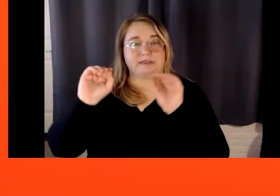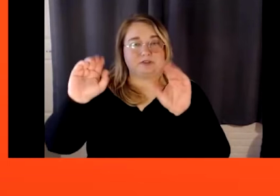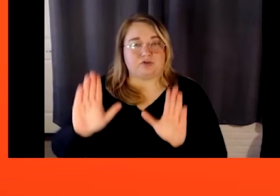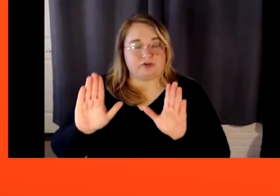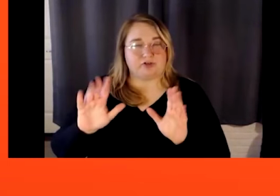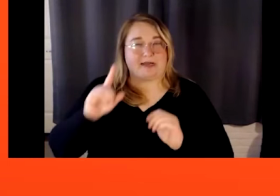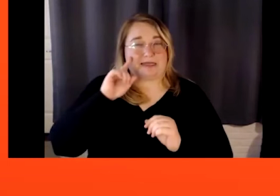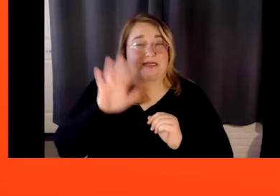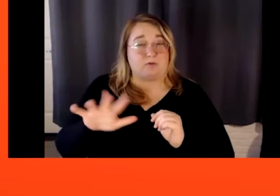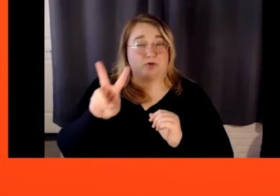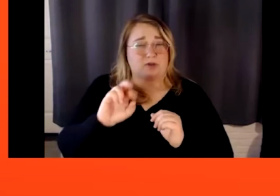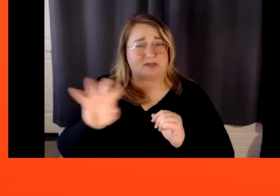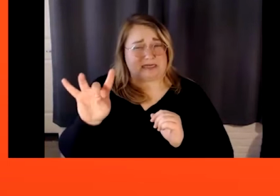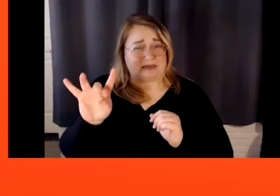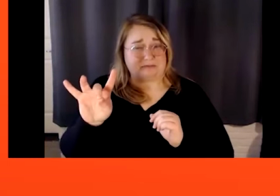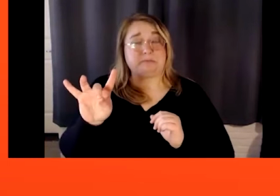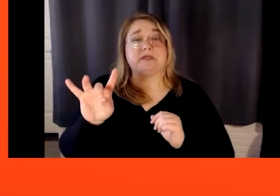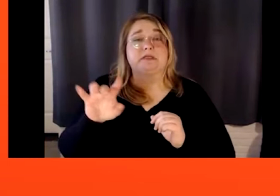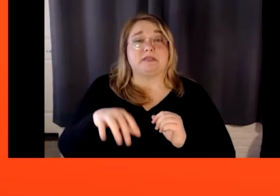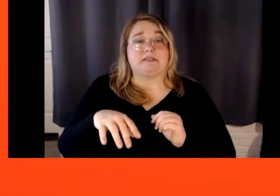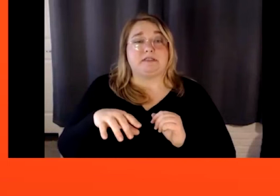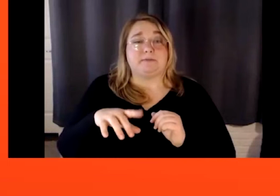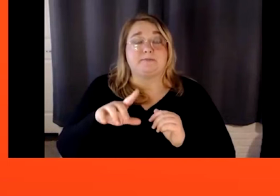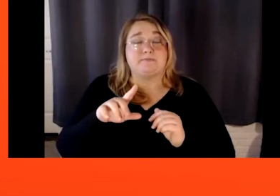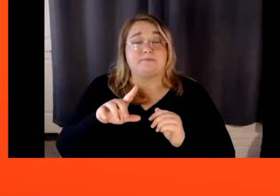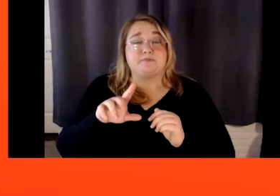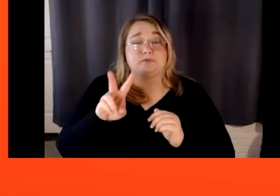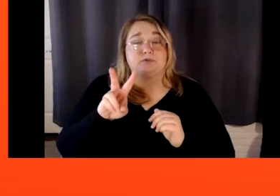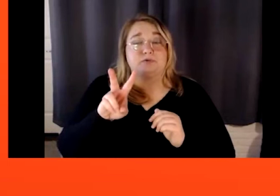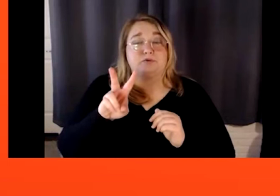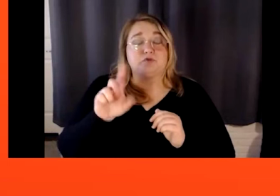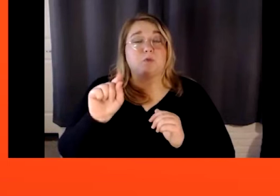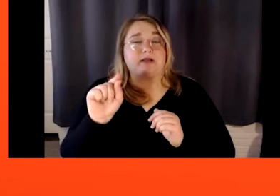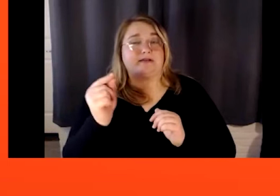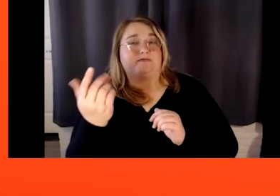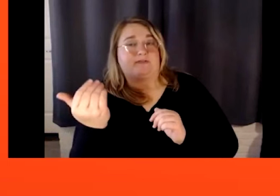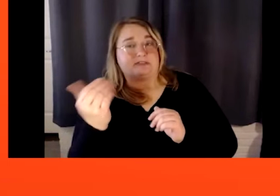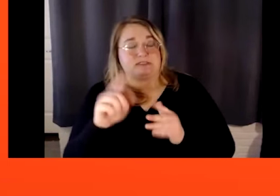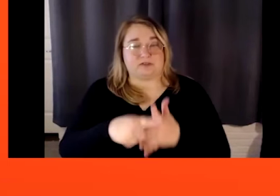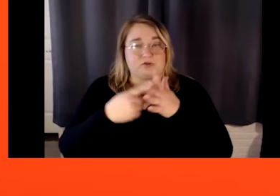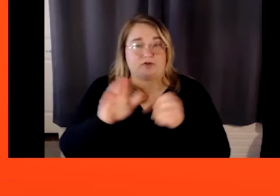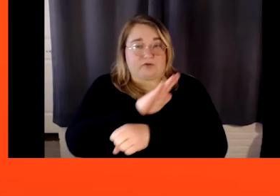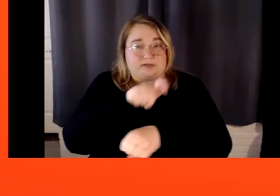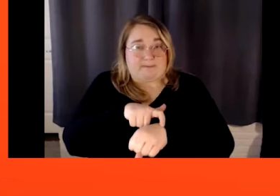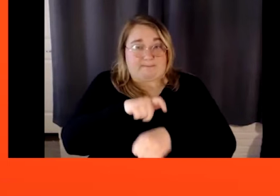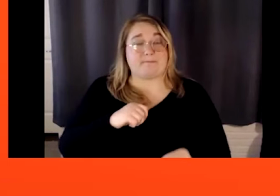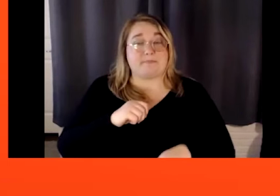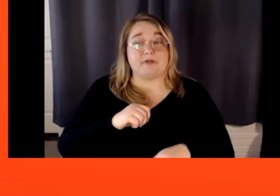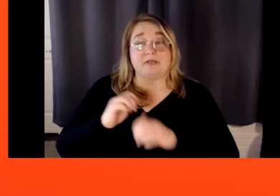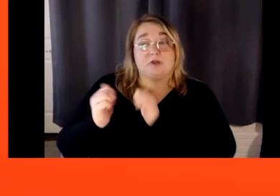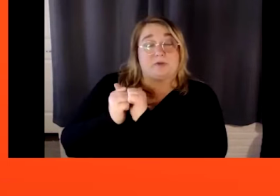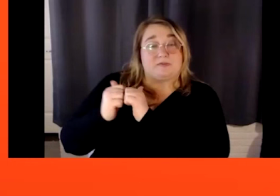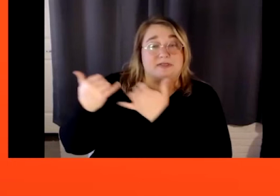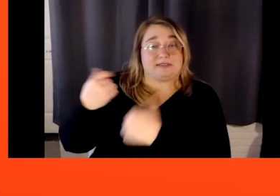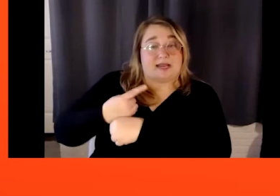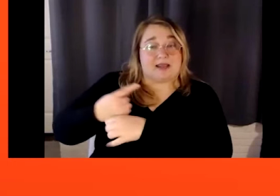like that, and then started full-time in 2015. With me today, co-hosting is